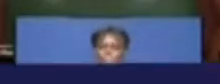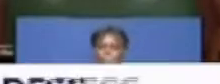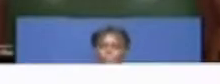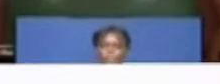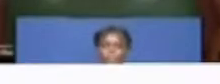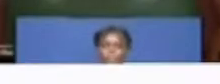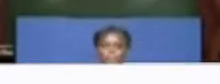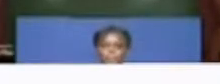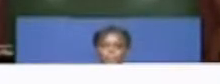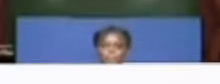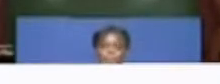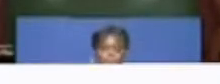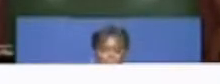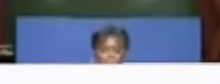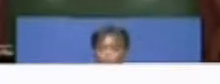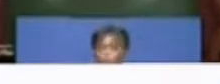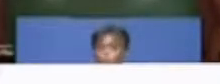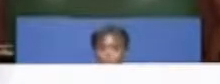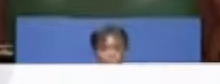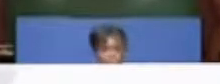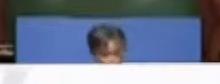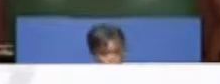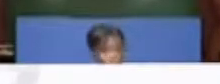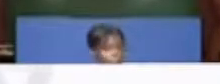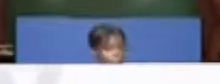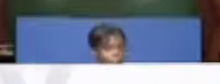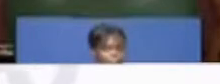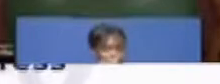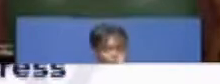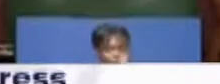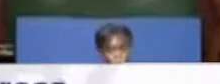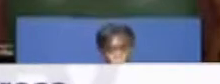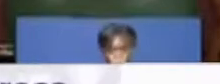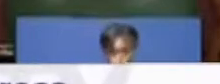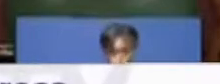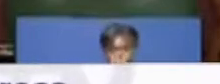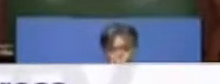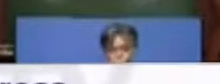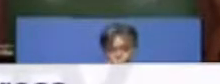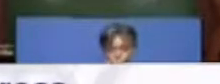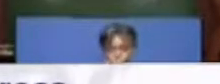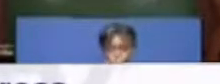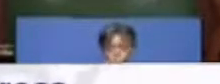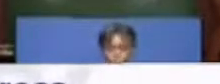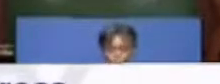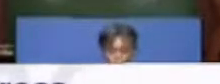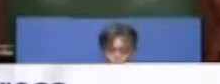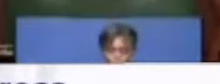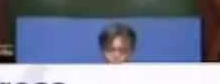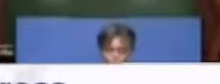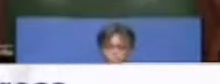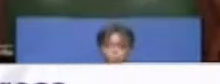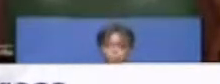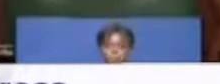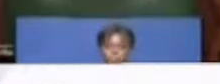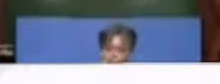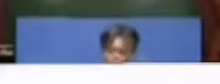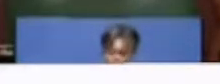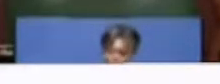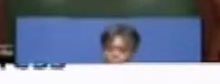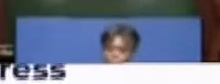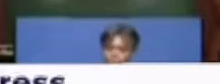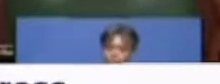Mr. Speaker, food security is another key pillar of the Big Four agenda, and to ensure significant improvement in farm productivity and